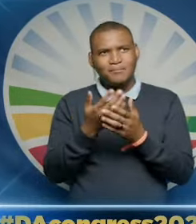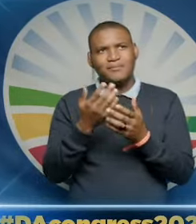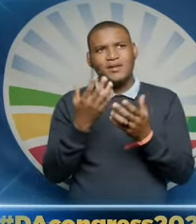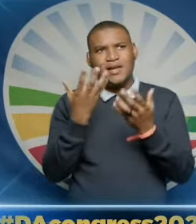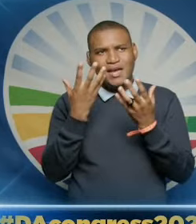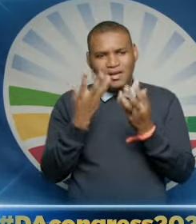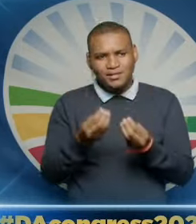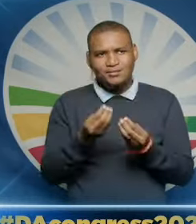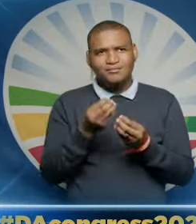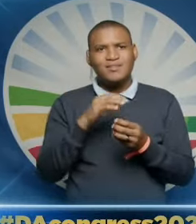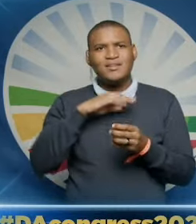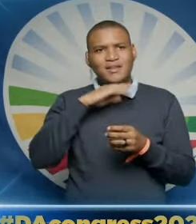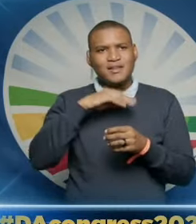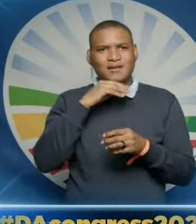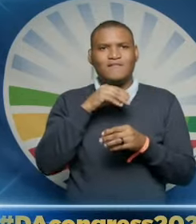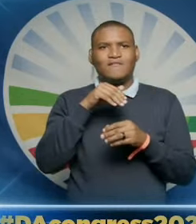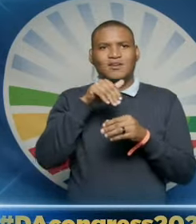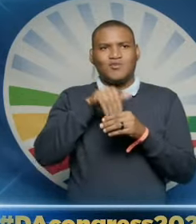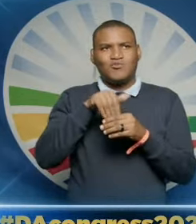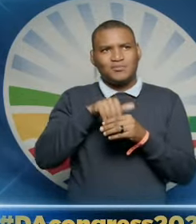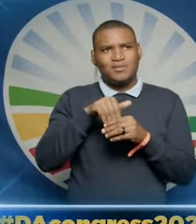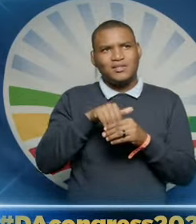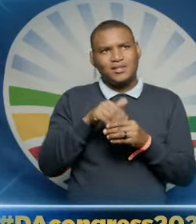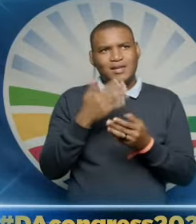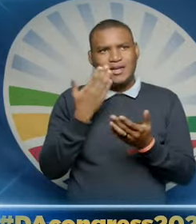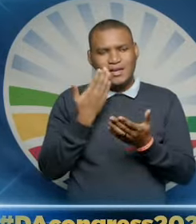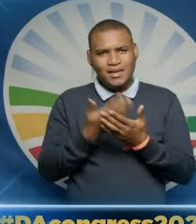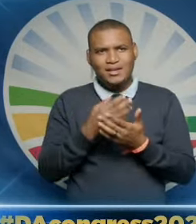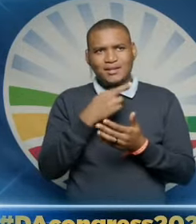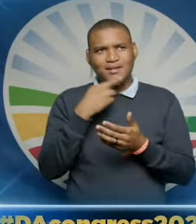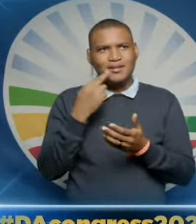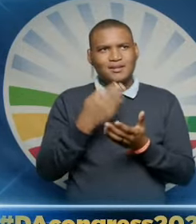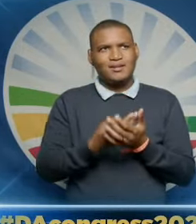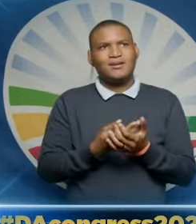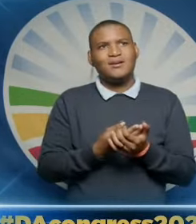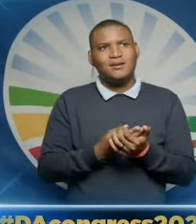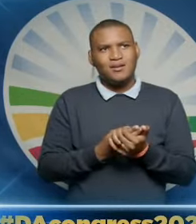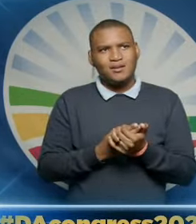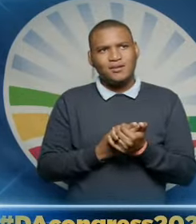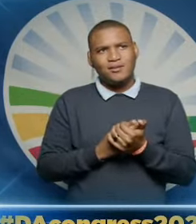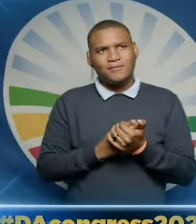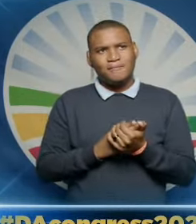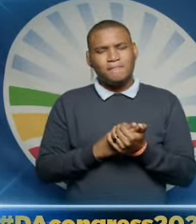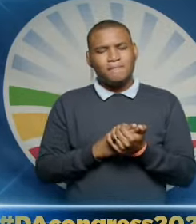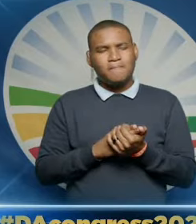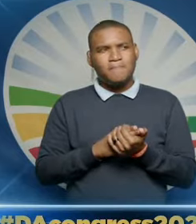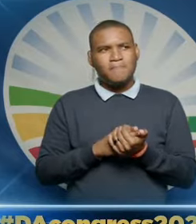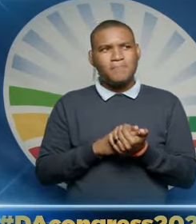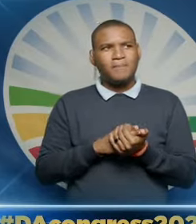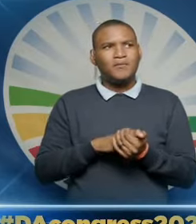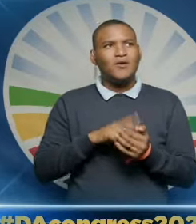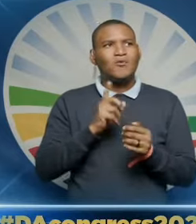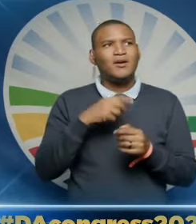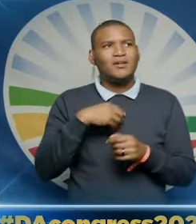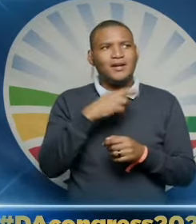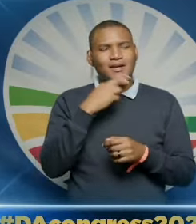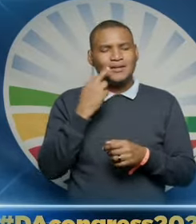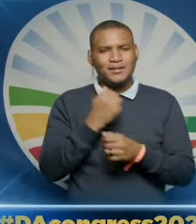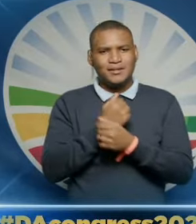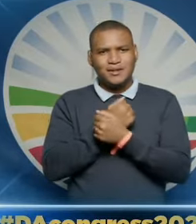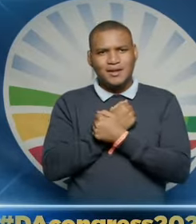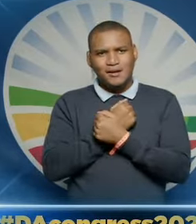maximum contact with our delegates so that they can really land their offer to them. Yeah. What I really